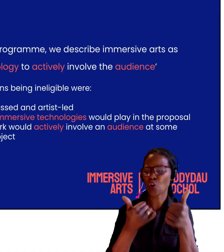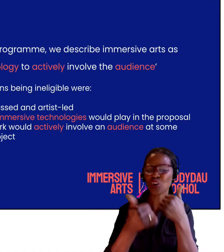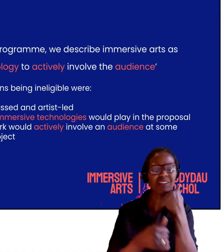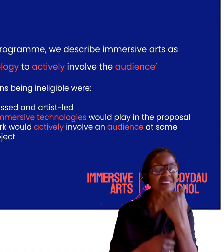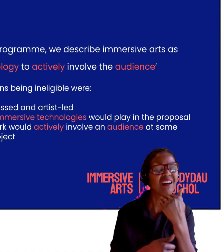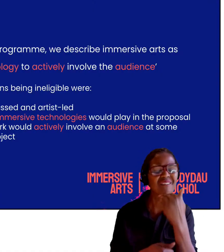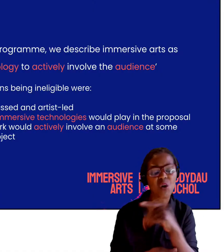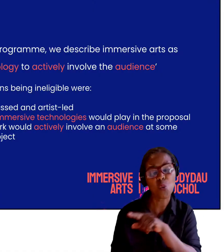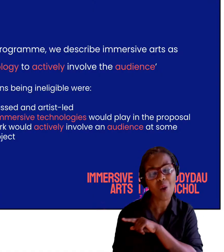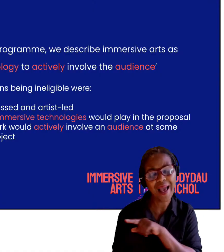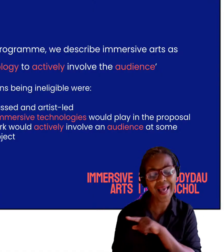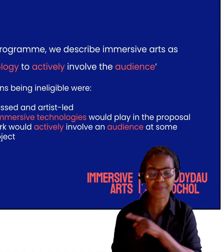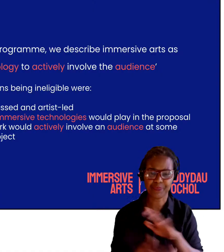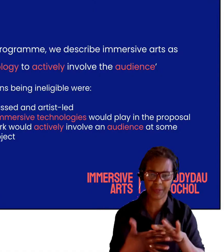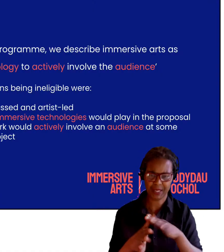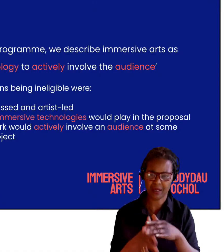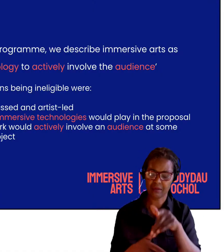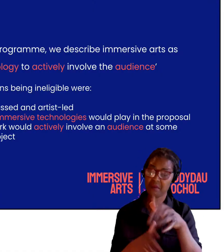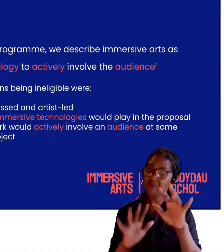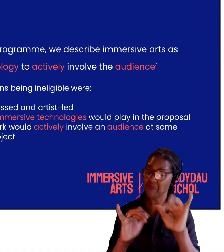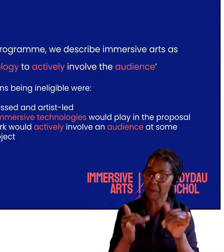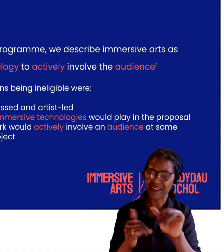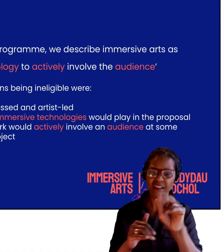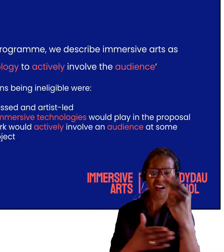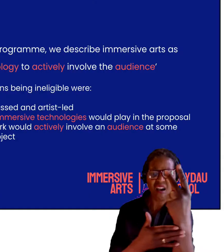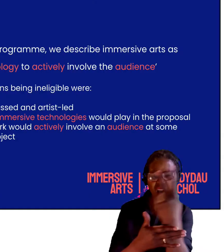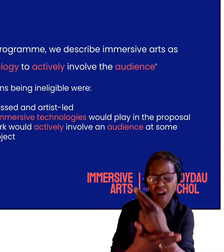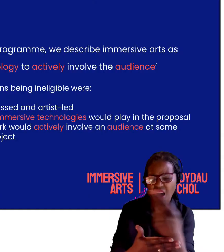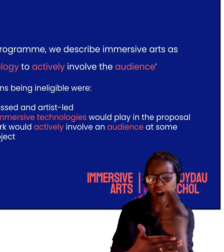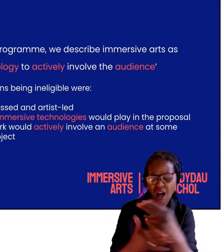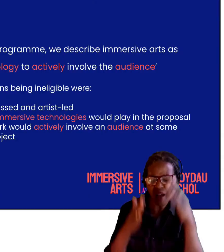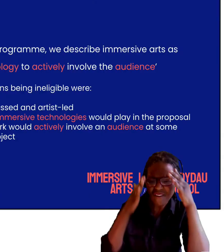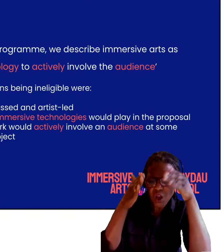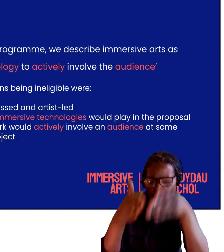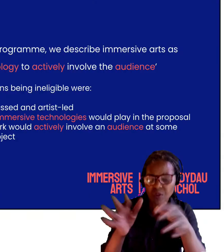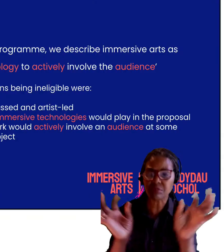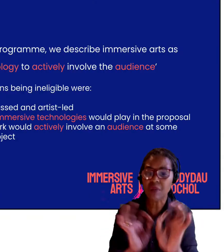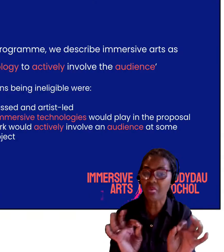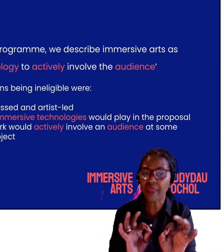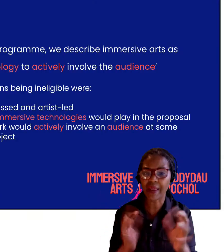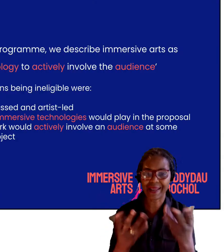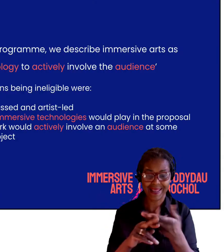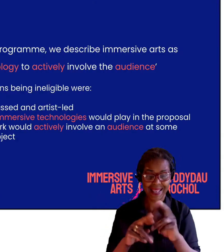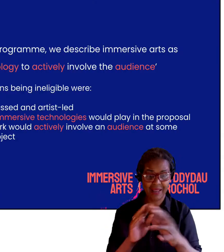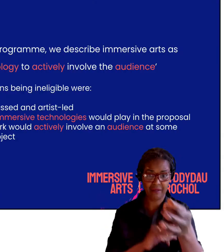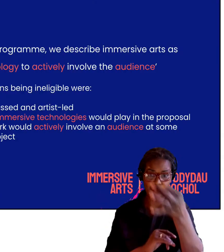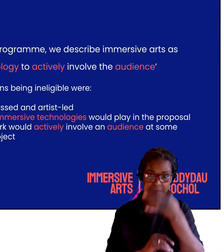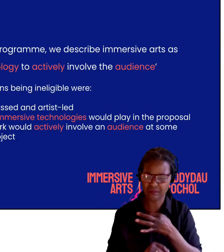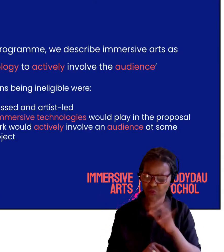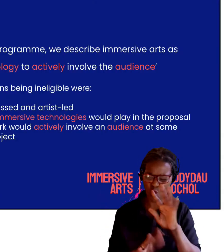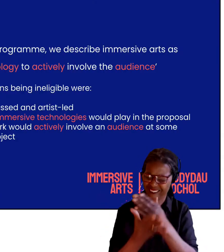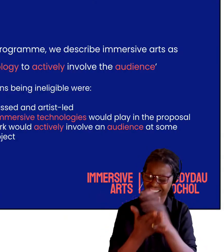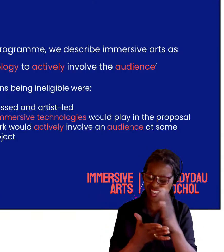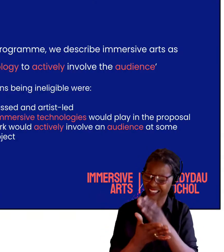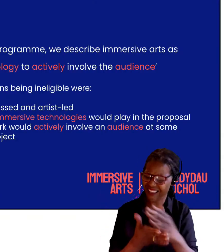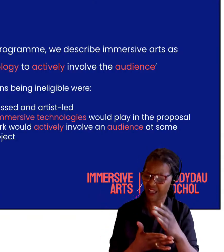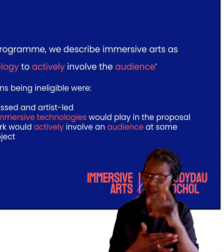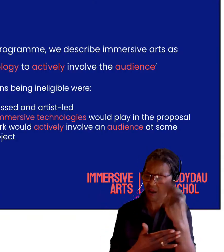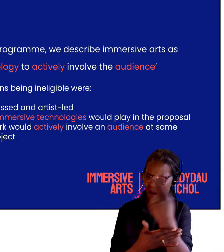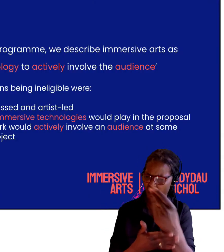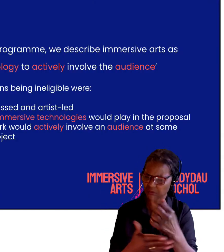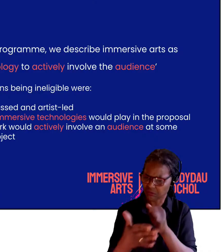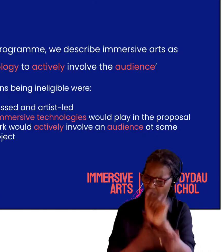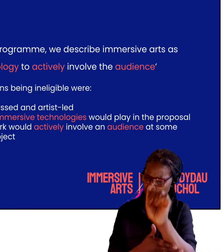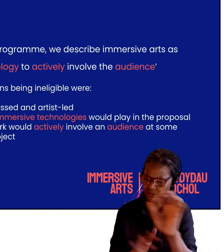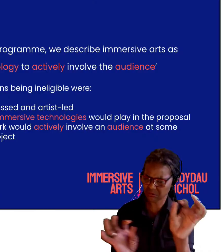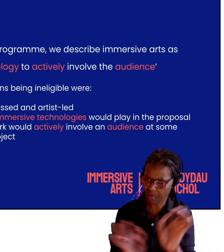clearly arts-focused or artist-led. So if proposals didn't have a clear arts and culture sector focus, or were